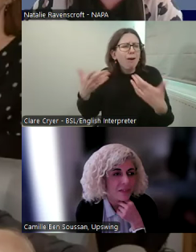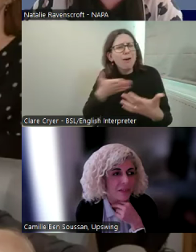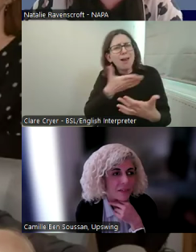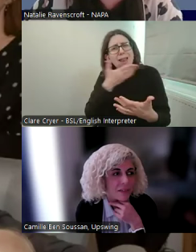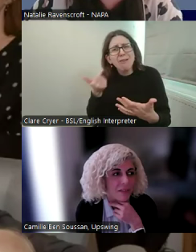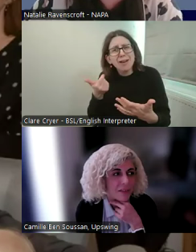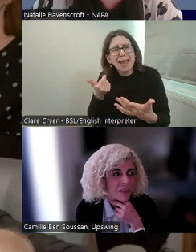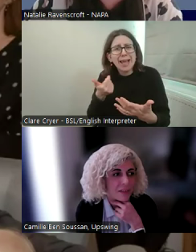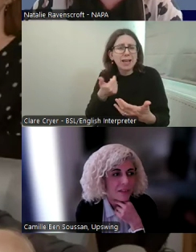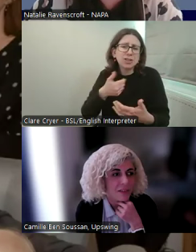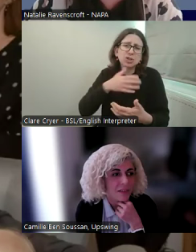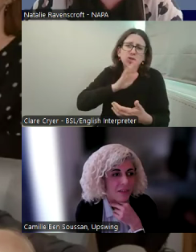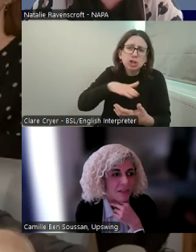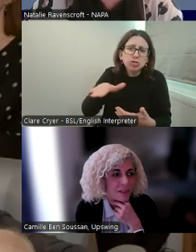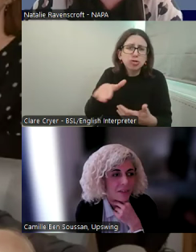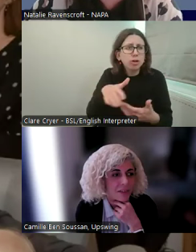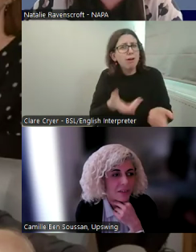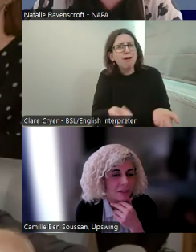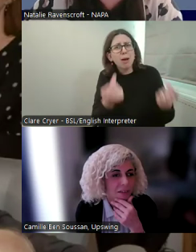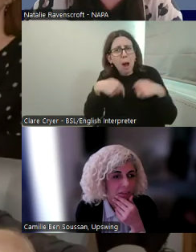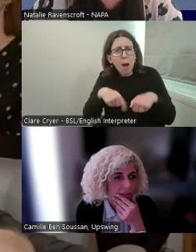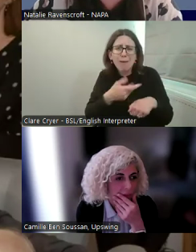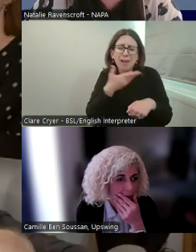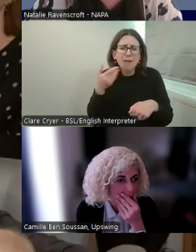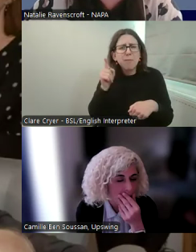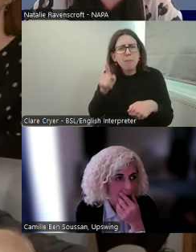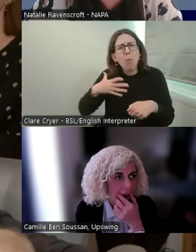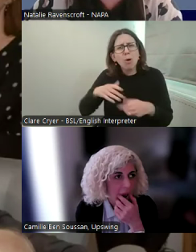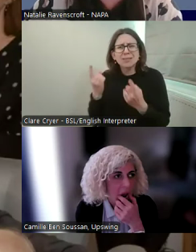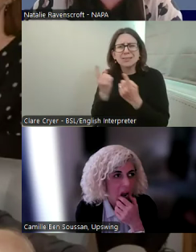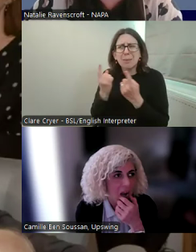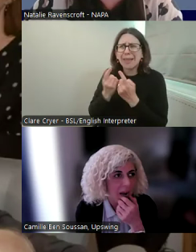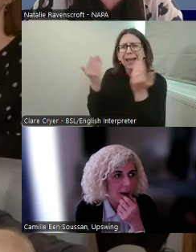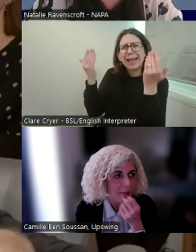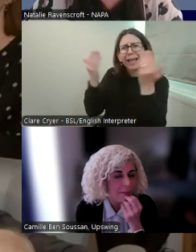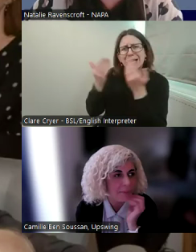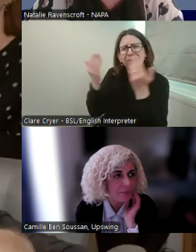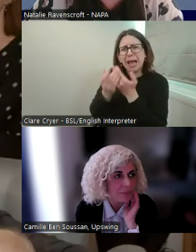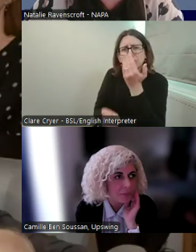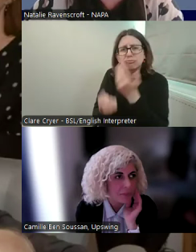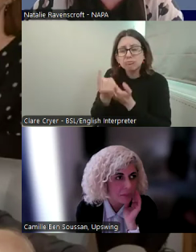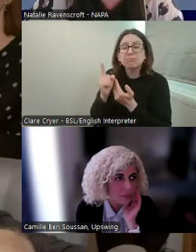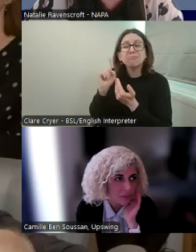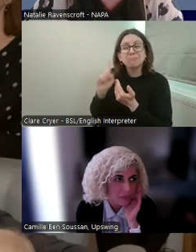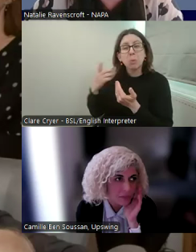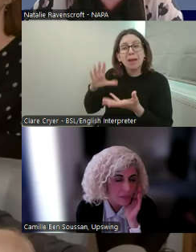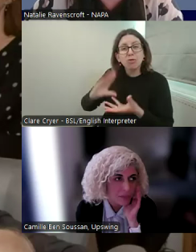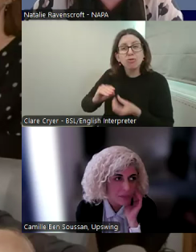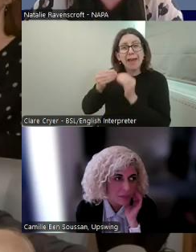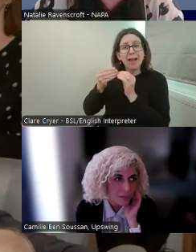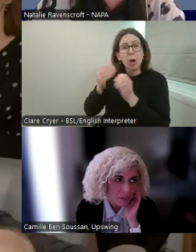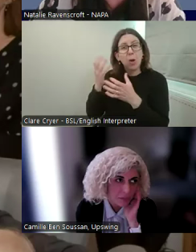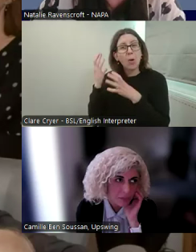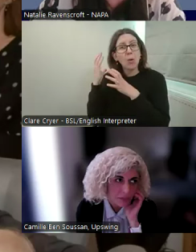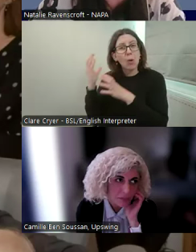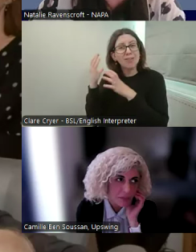we'd really love something in the evening. Is there anything you can do? So we created cocktail parties, and by the end of